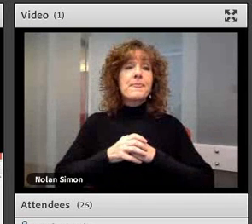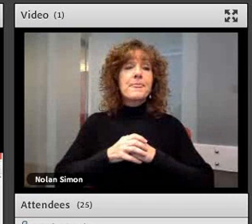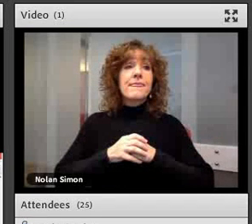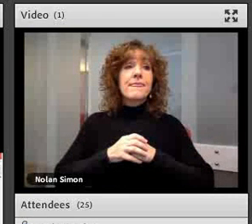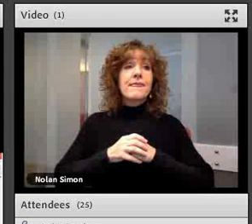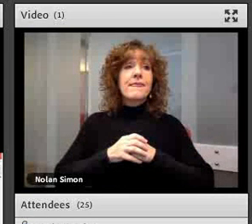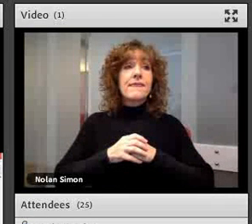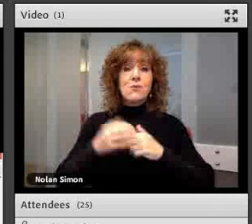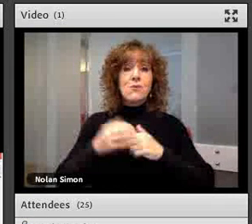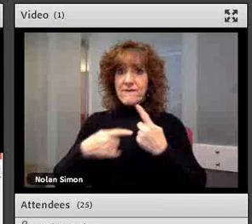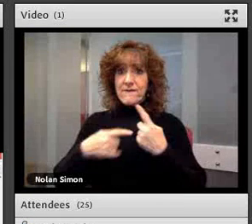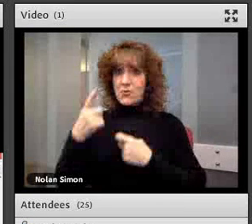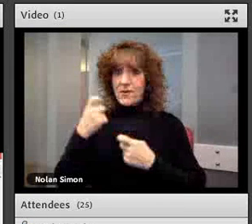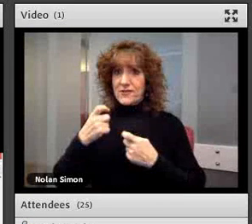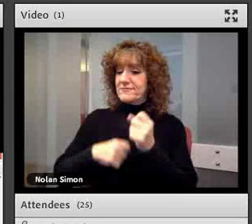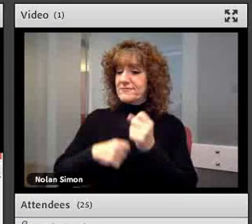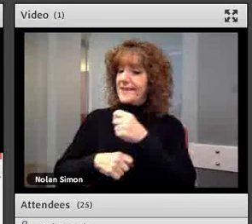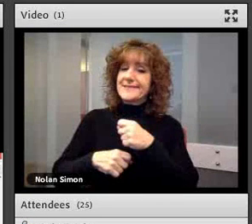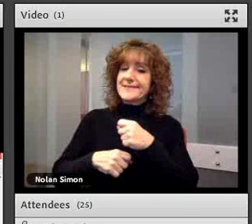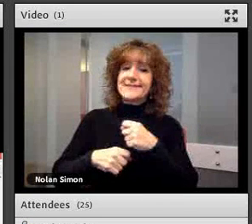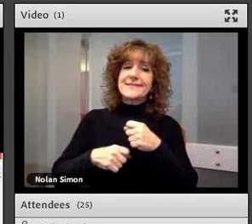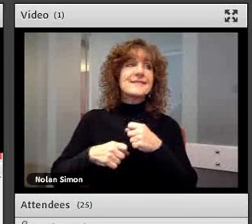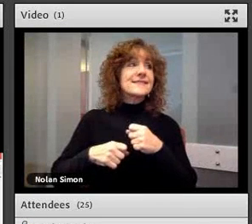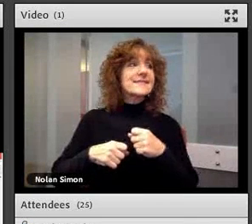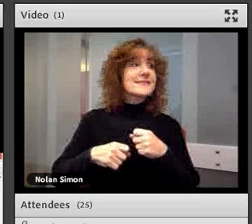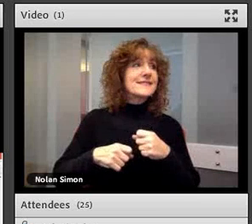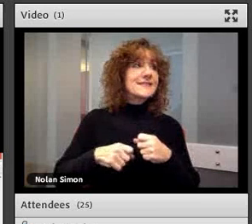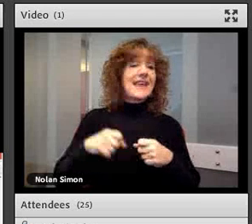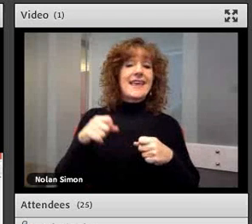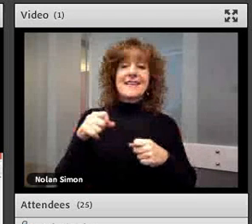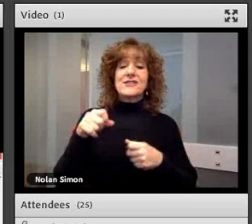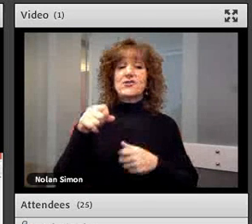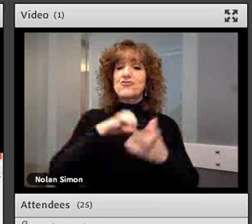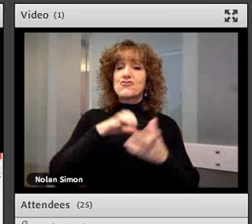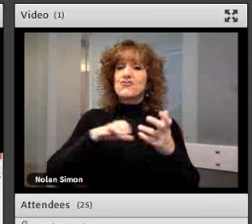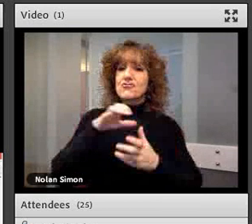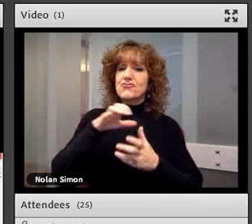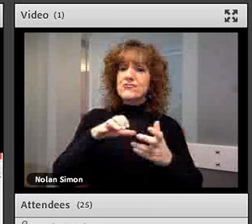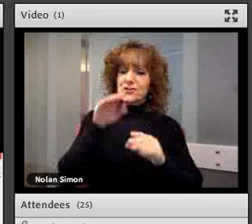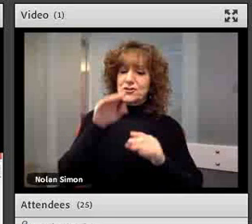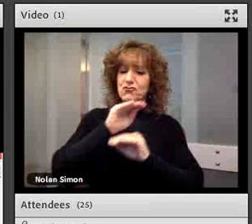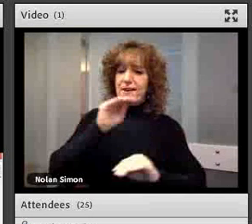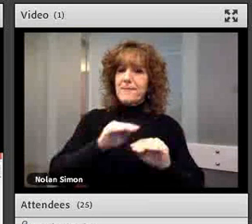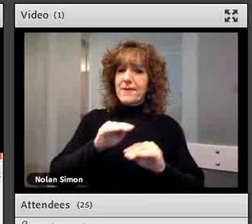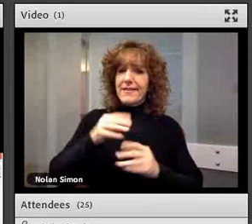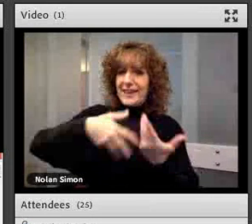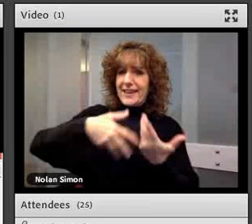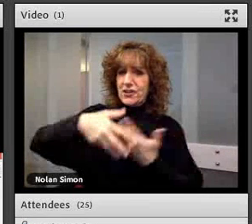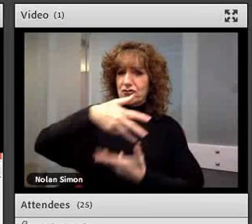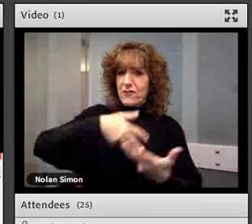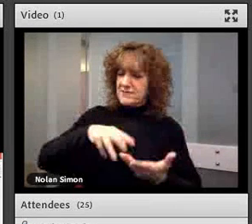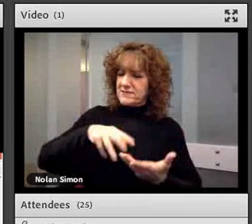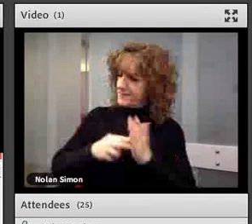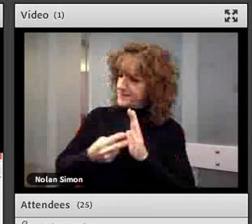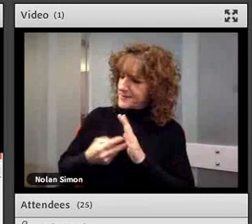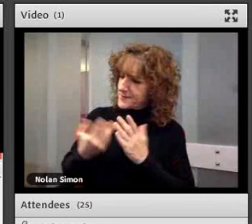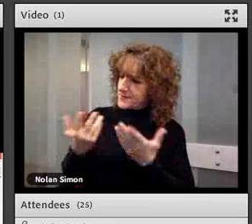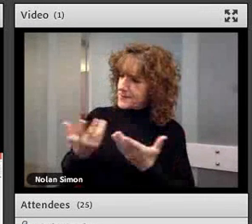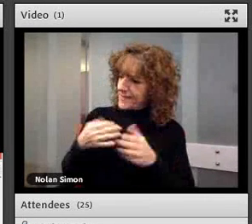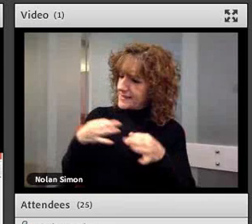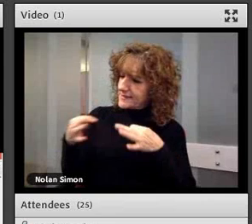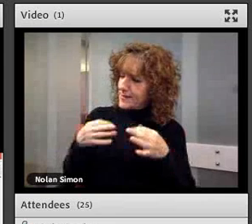also have, oh, do we have a question? Yes. Okay. Is the Scramble interactive? In terms of what? Can